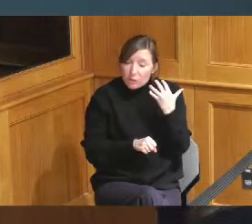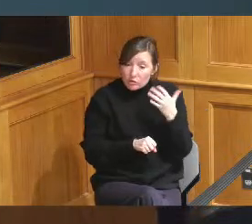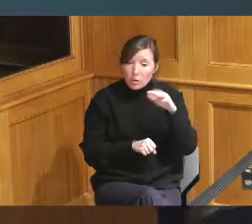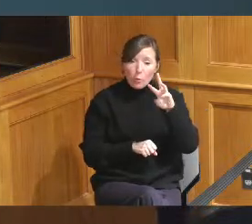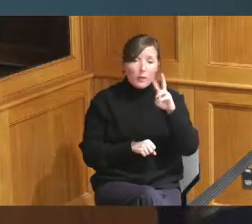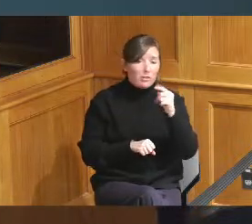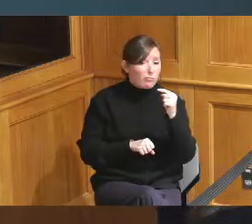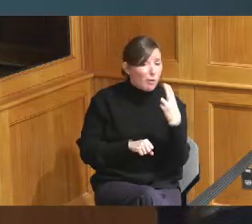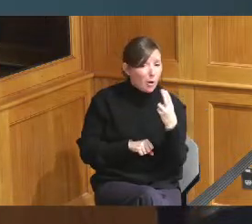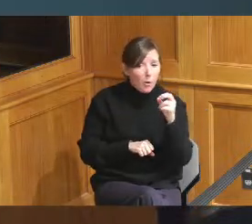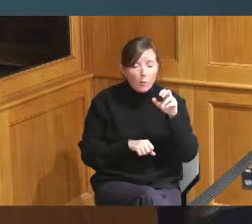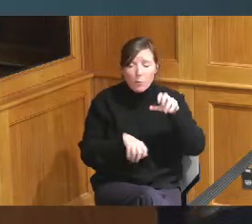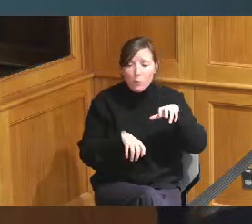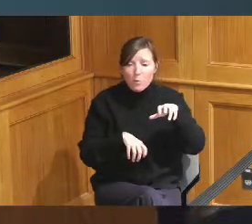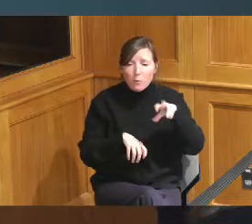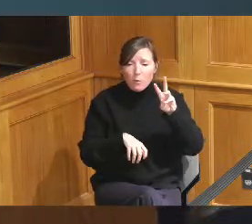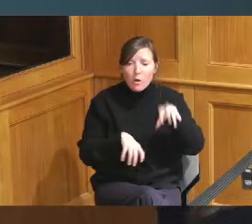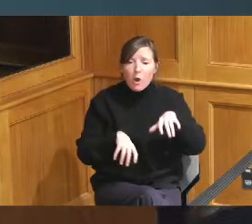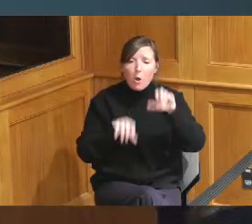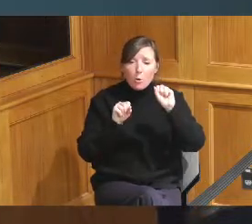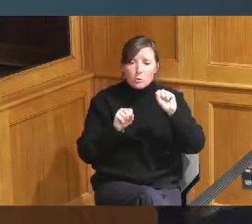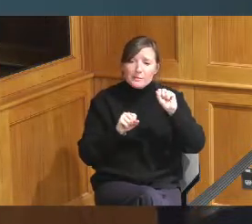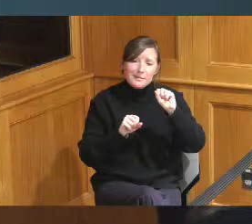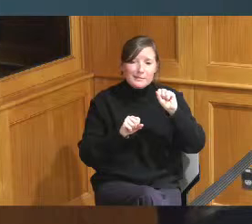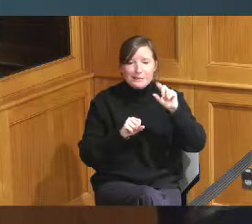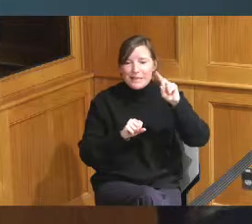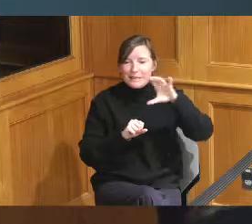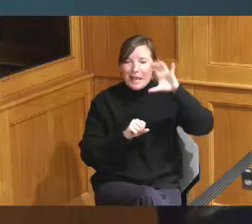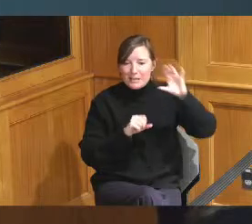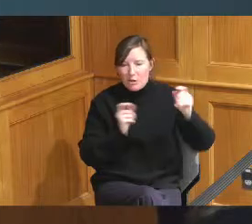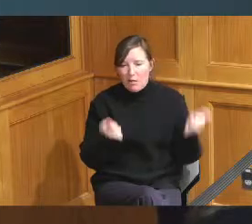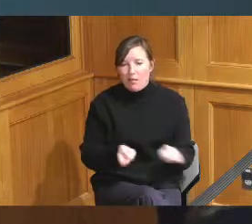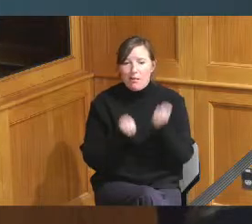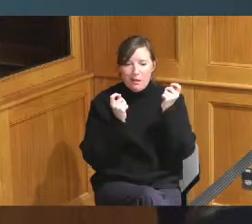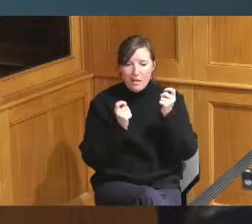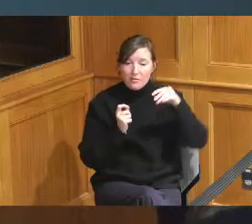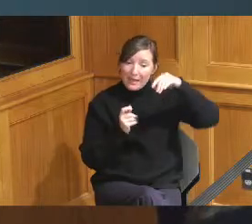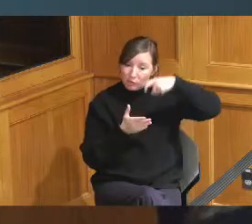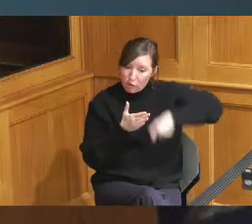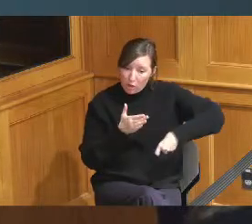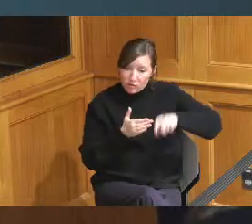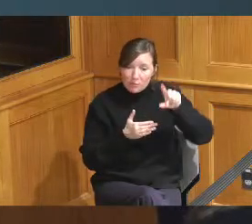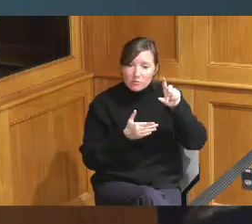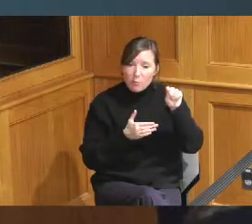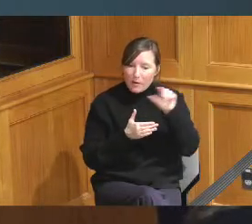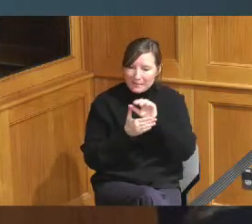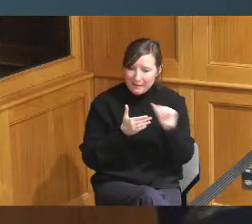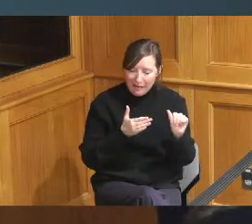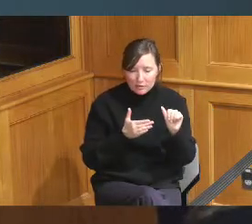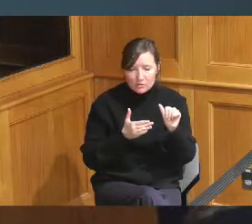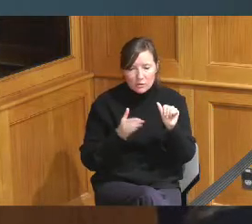them, I think, $2,400, and it didn't come with electricity, but they at least was able to